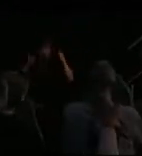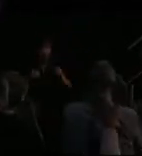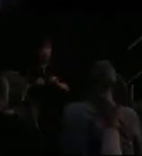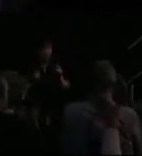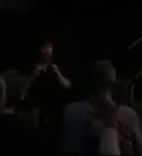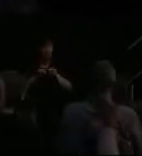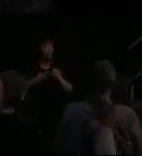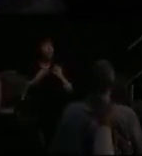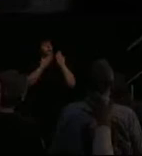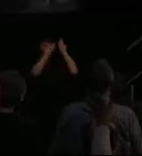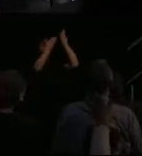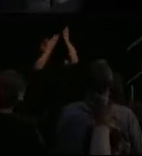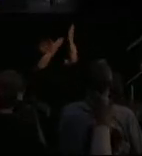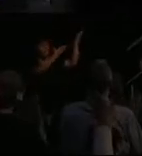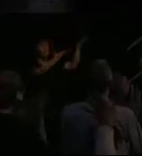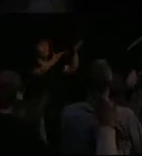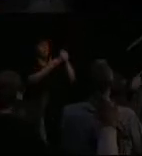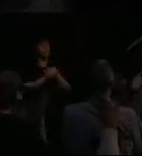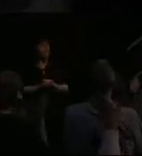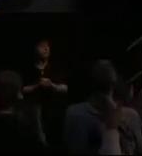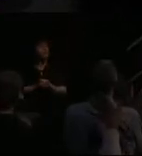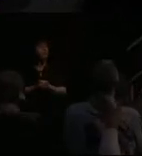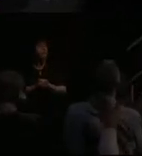the worship we can